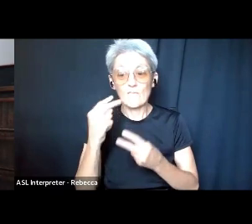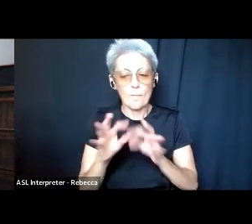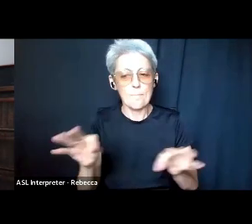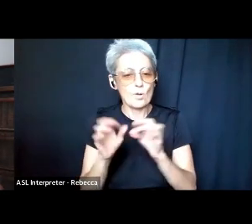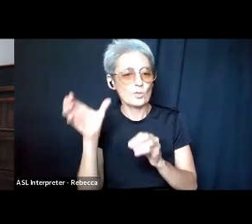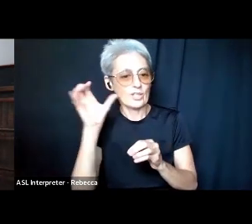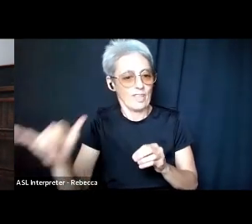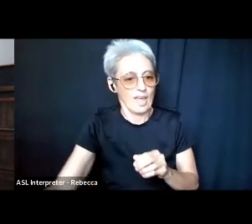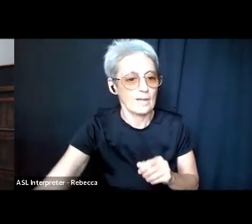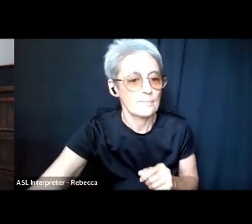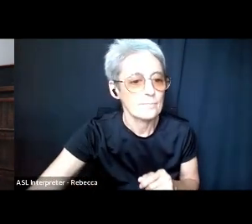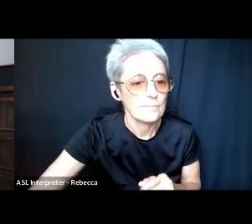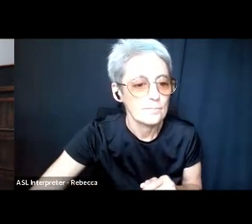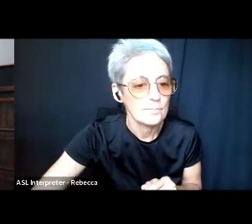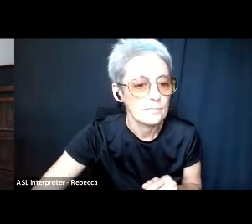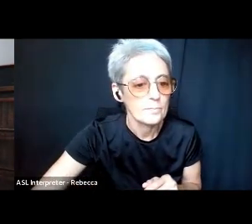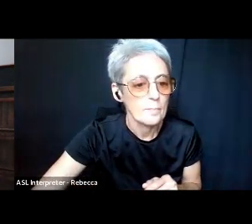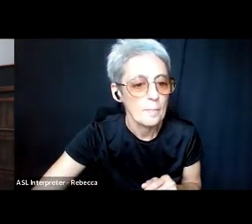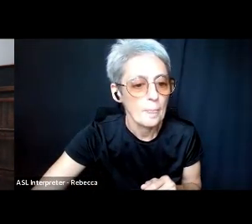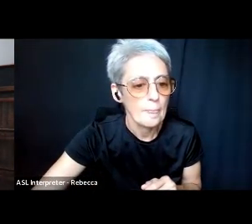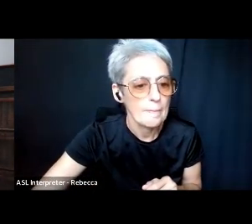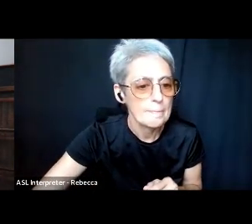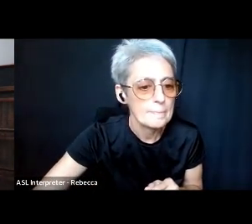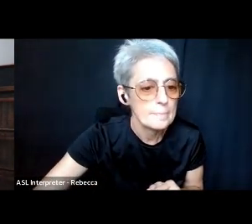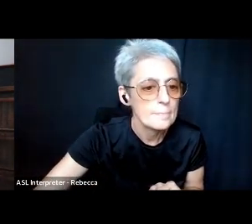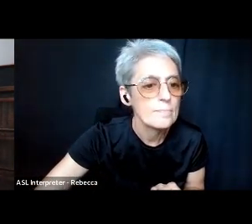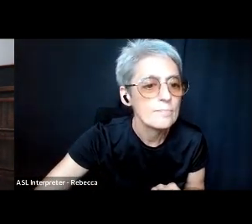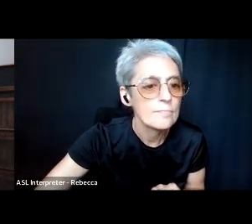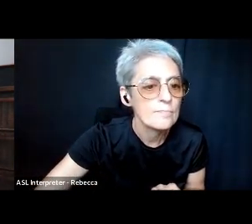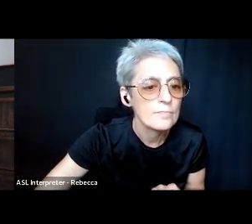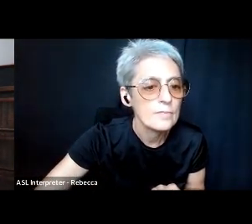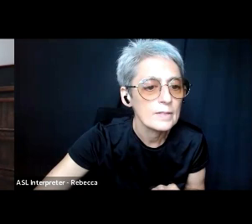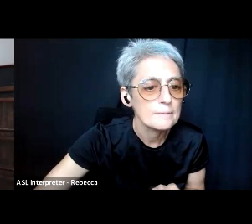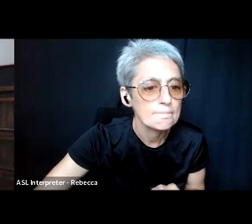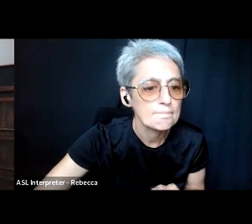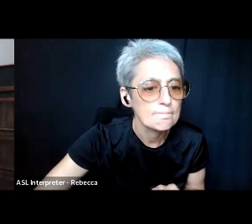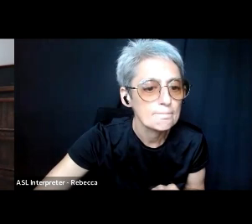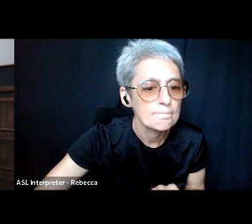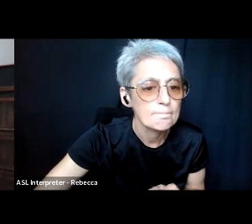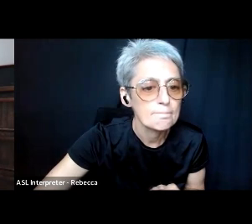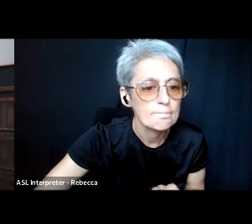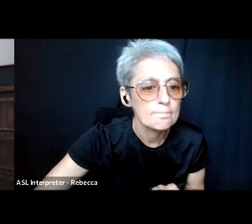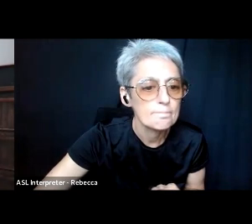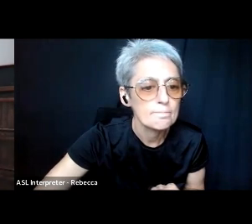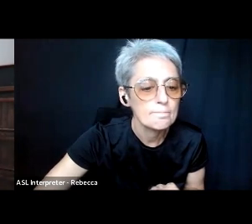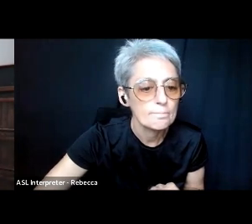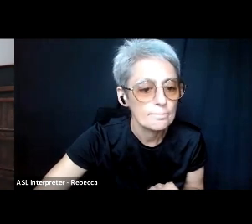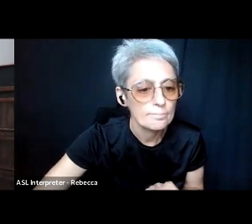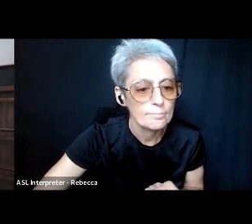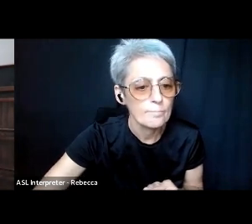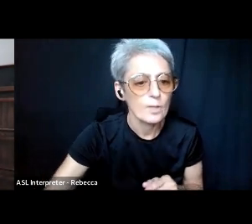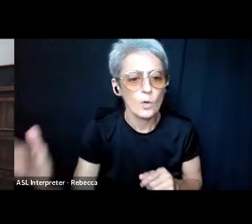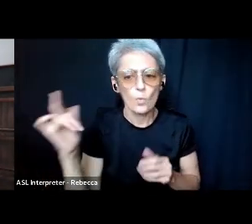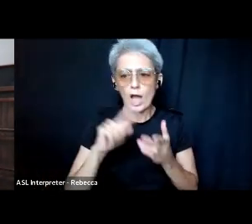Next slide. I want to talk about why research matters. And one of the reasons it matters is that